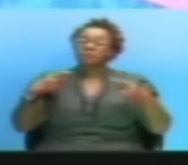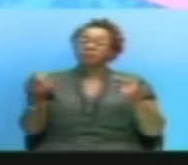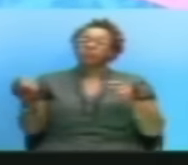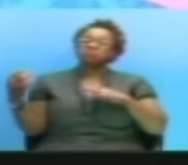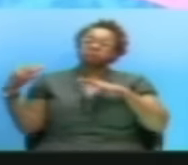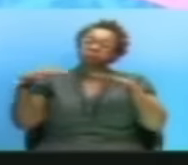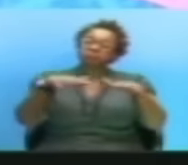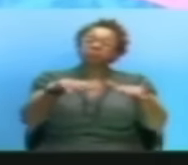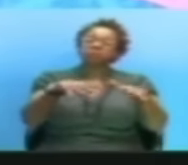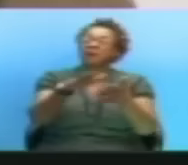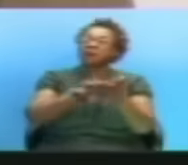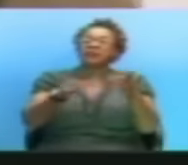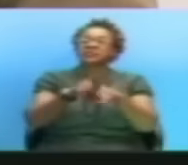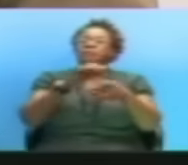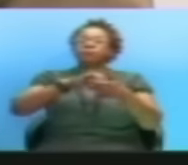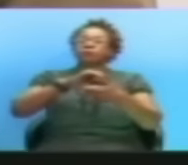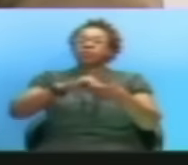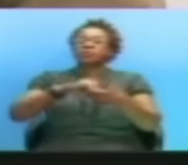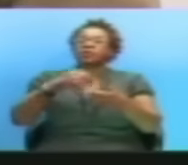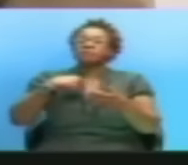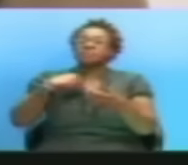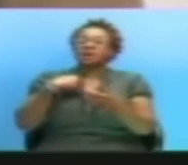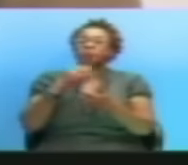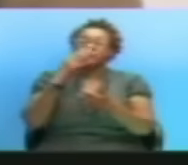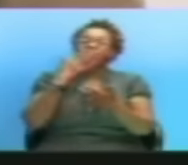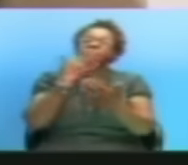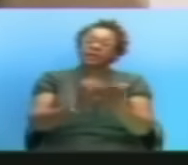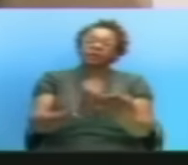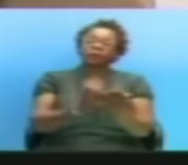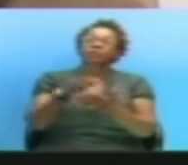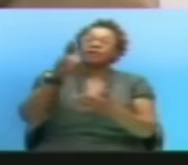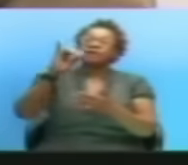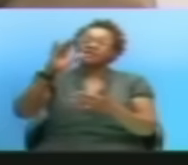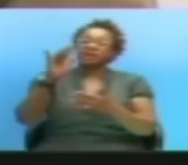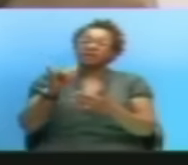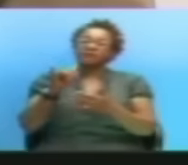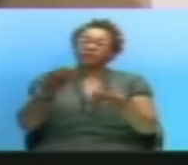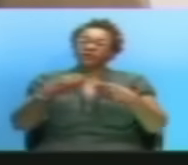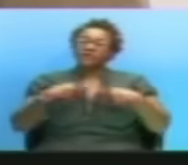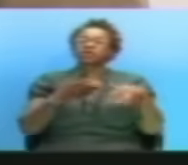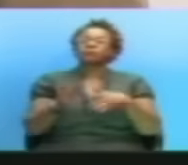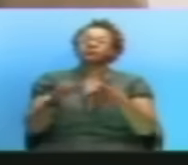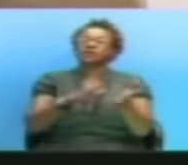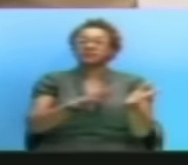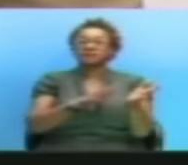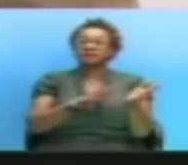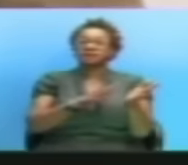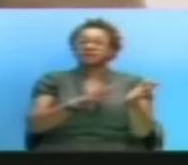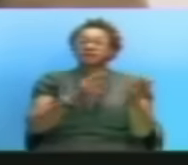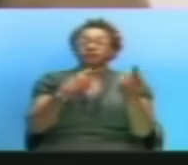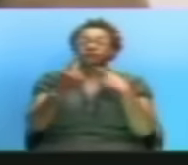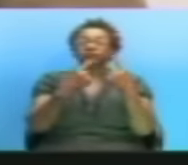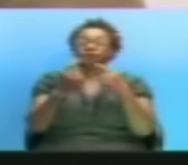like Buru Buru? I want to sincerely thank you, Victoria, for giving us an opportunity to talk